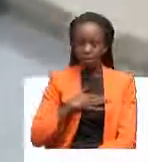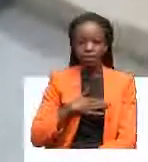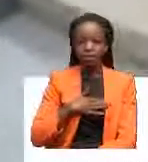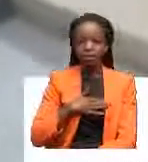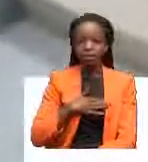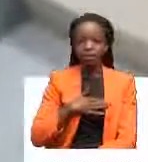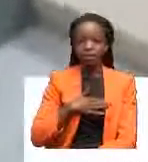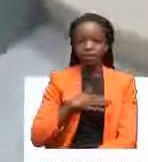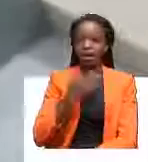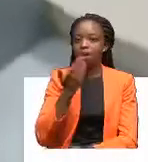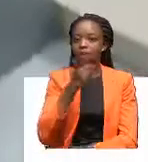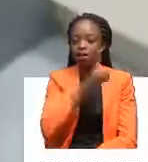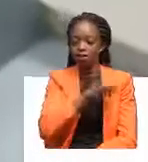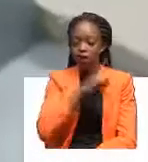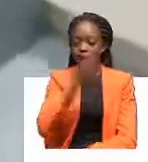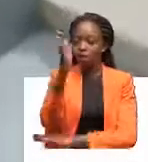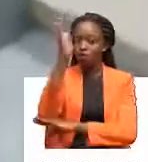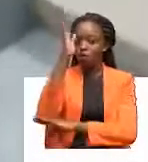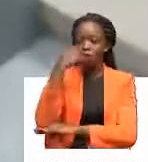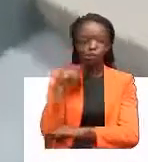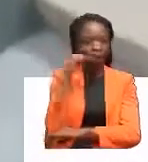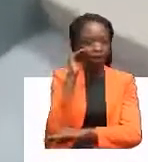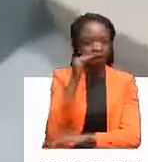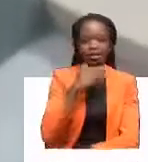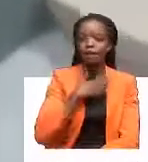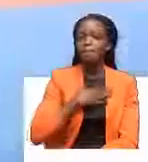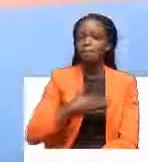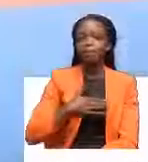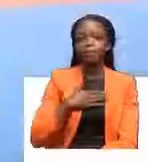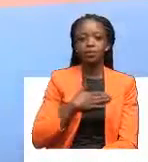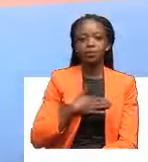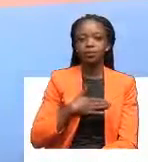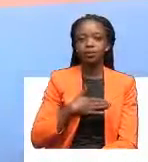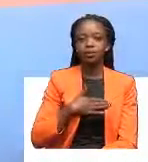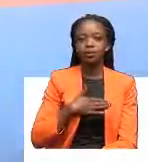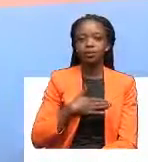Please, please. Now that